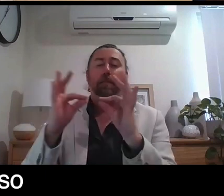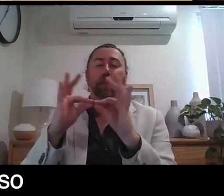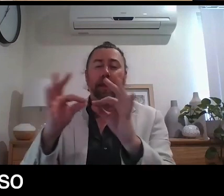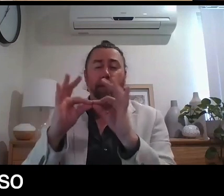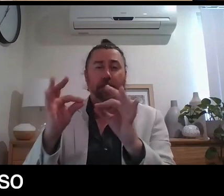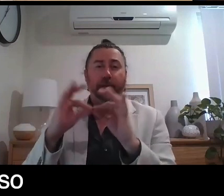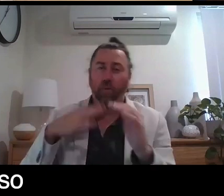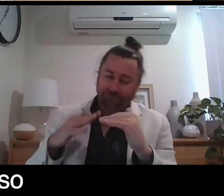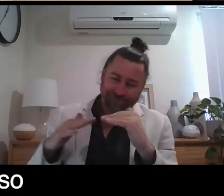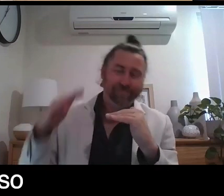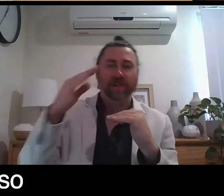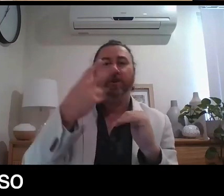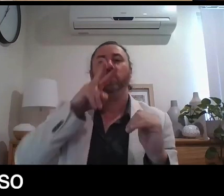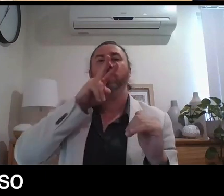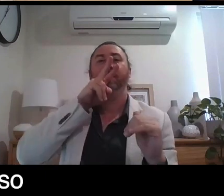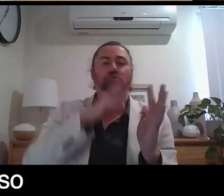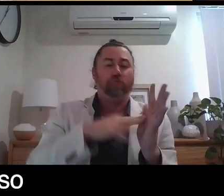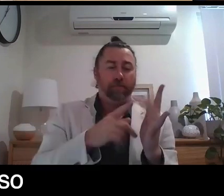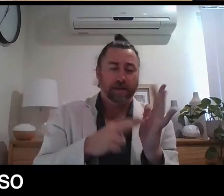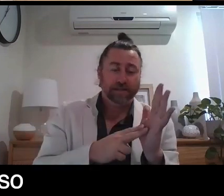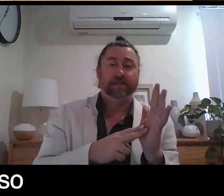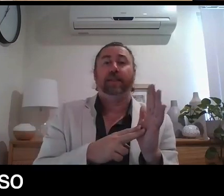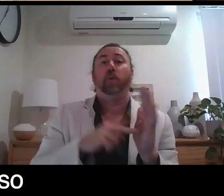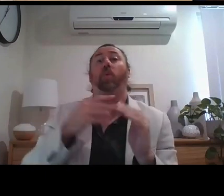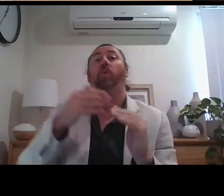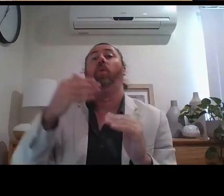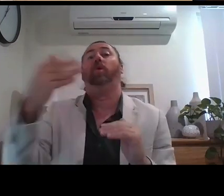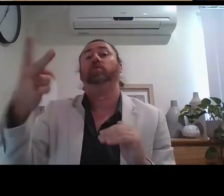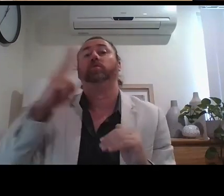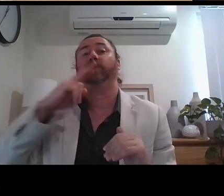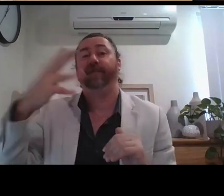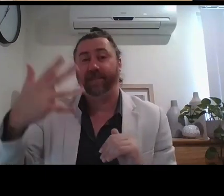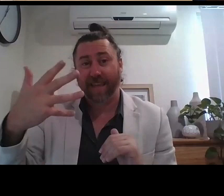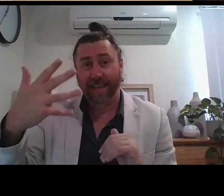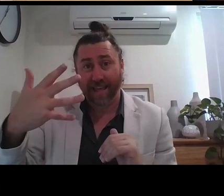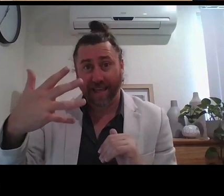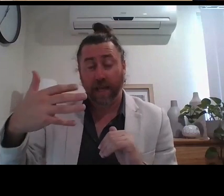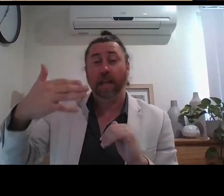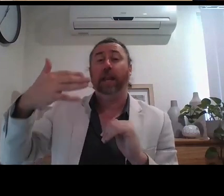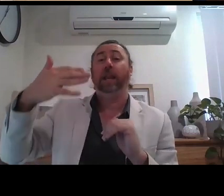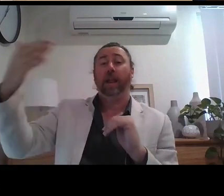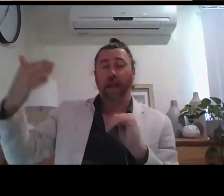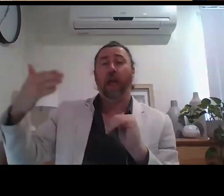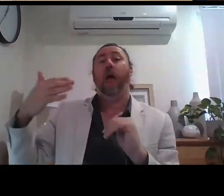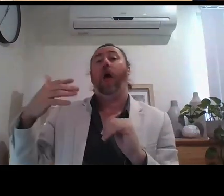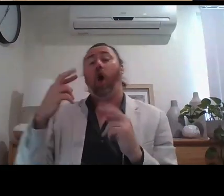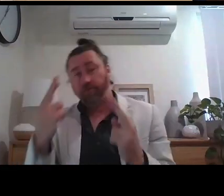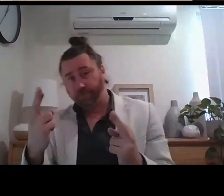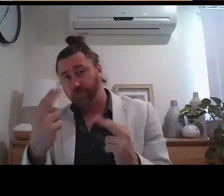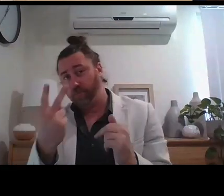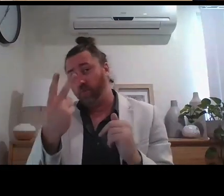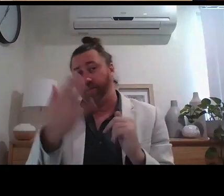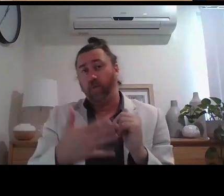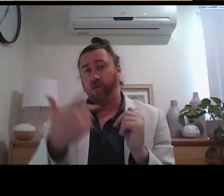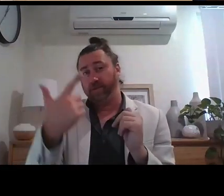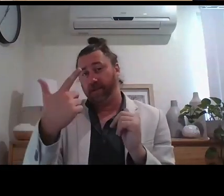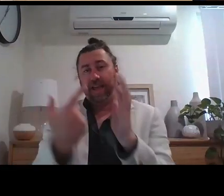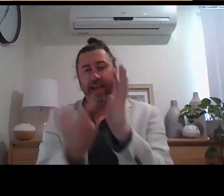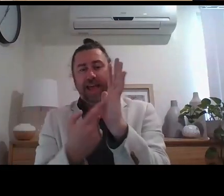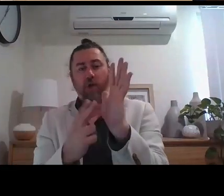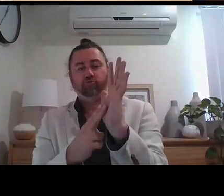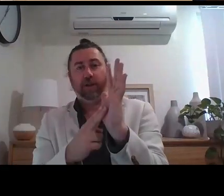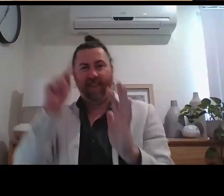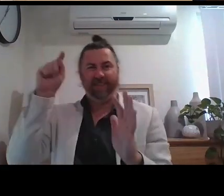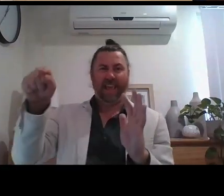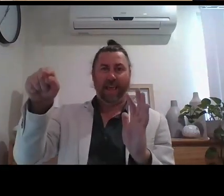200 minutes, then 215 minutes, and is also investing to deliver 24/7 registered nurse care. So I would